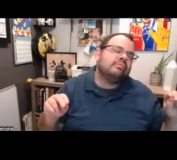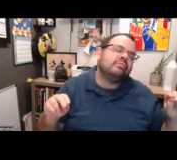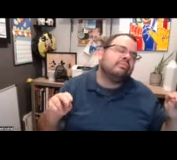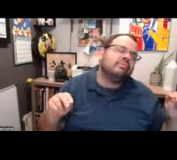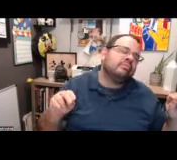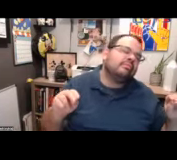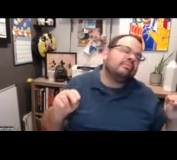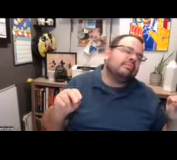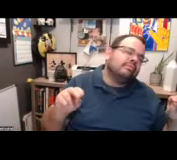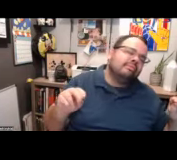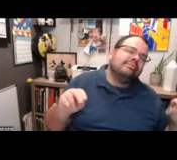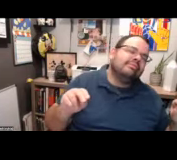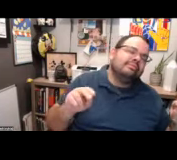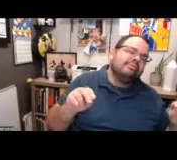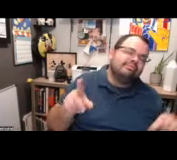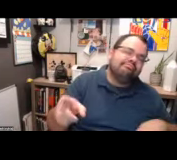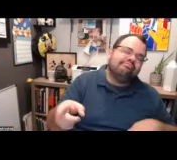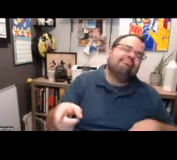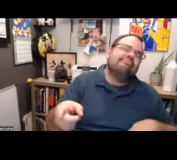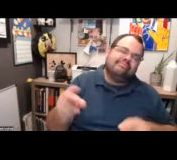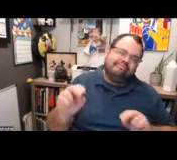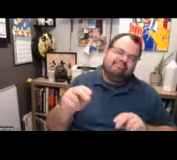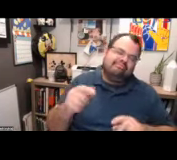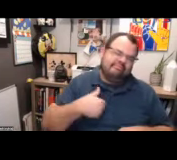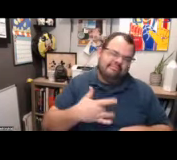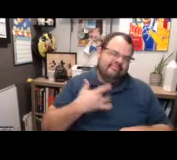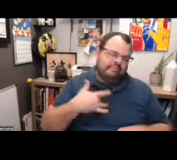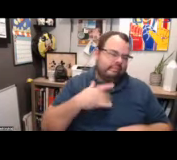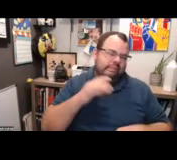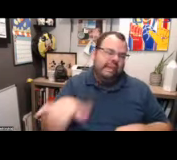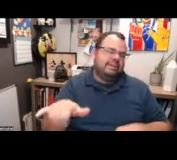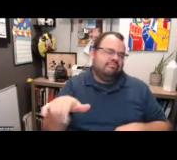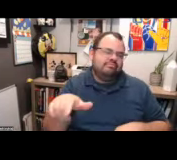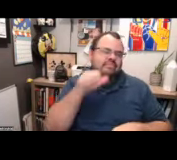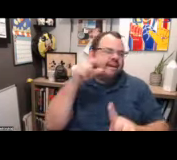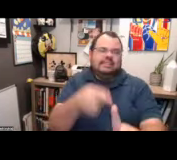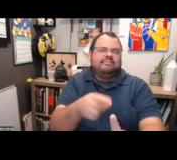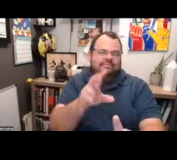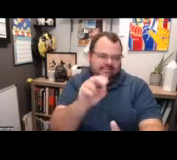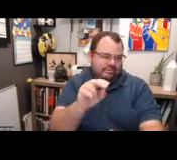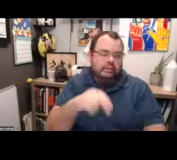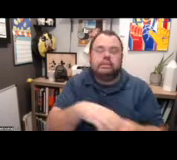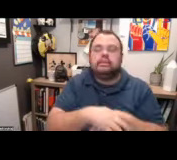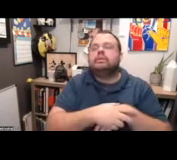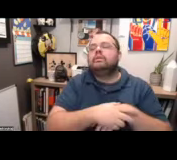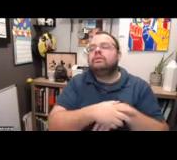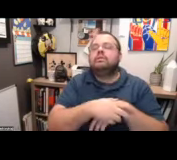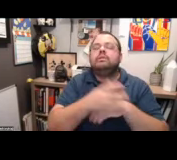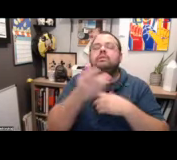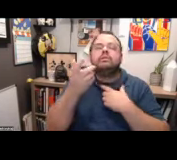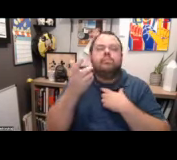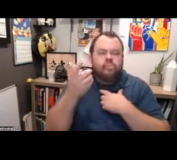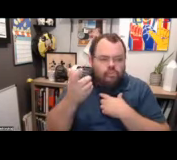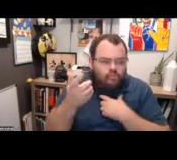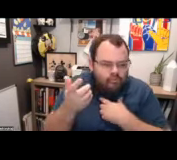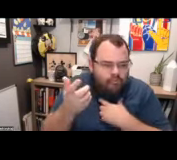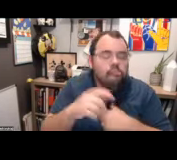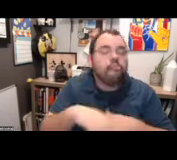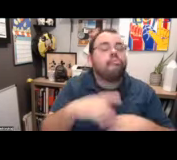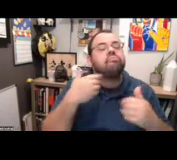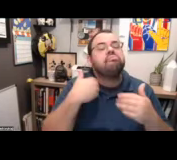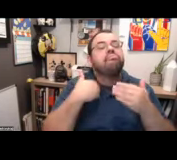So when she explained that to me, I really doubted it. I said, well, you maybe were in contact and were exposed to someone,